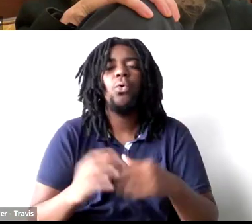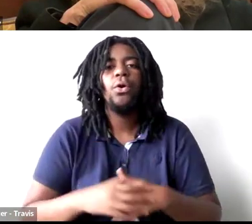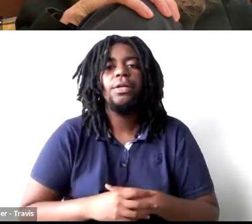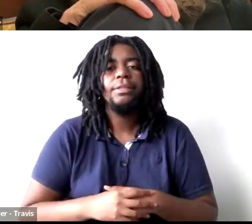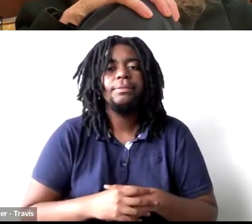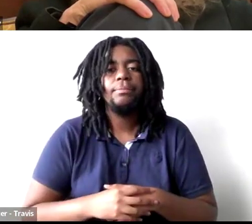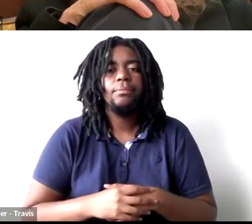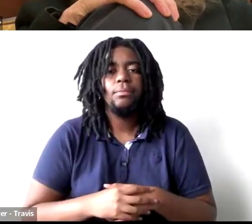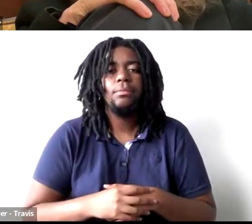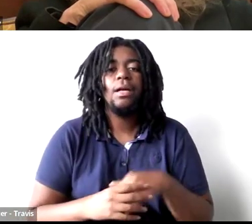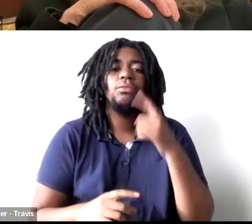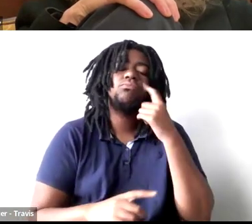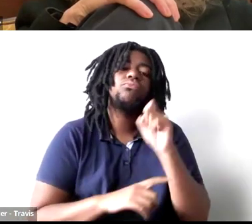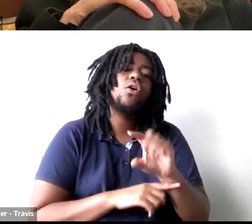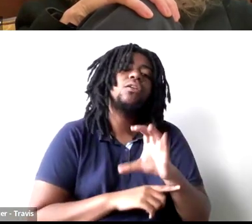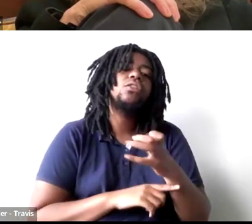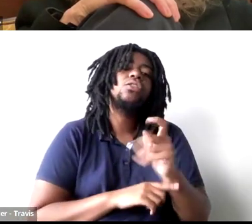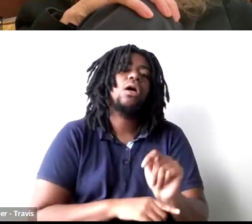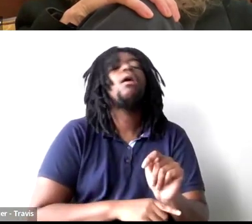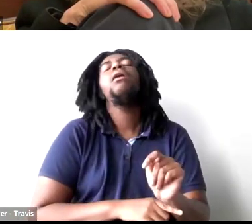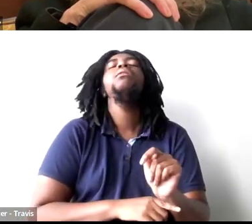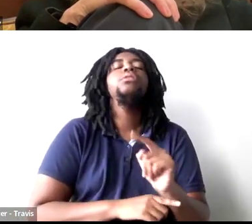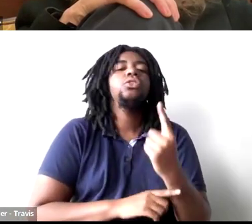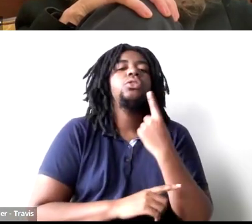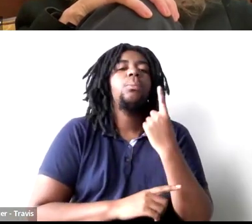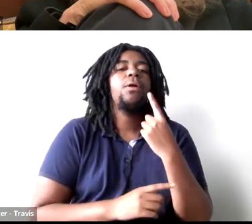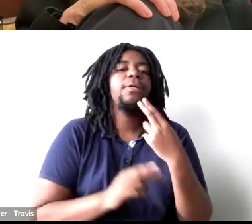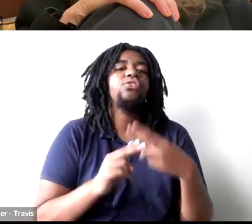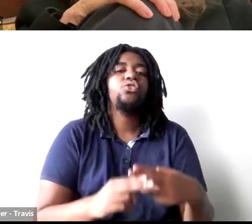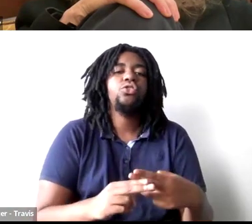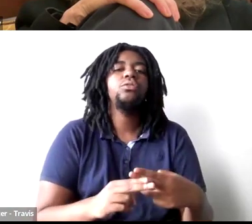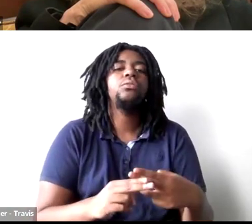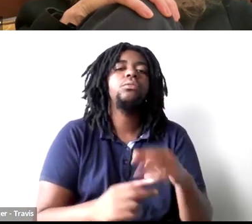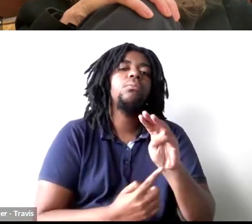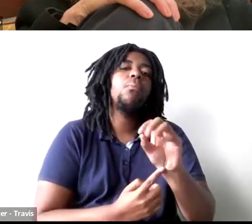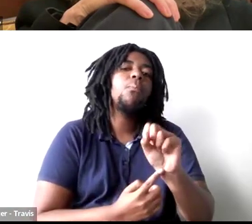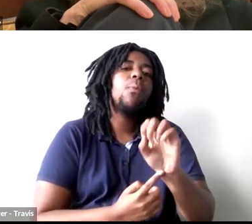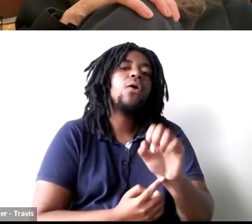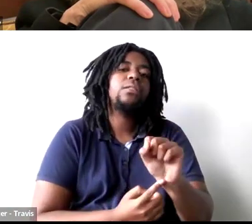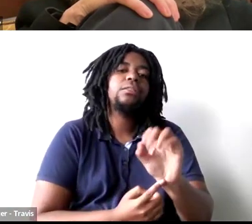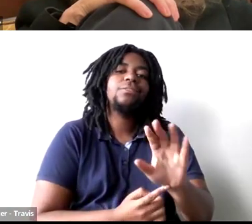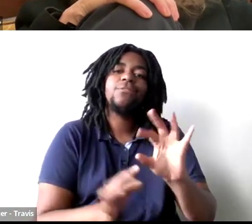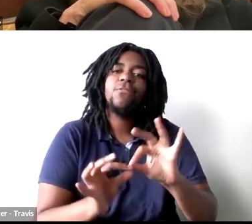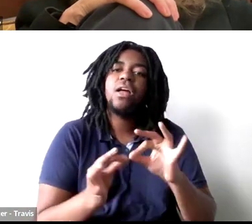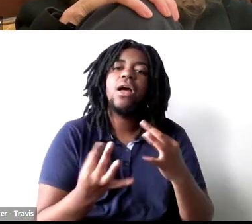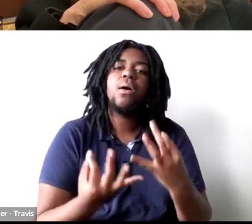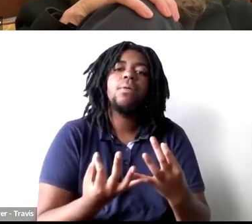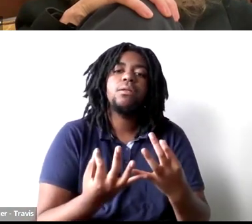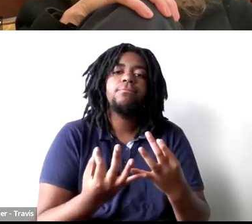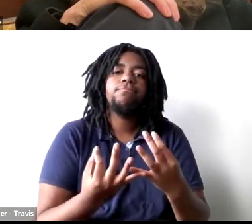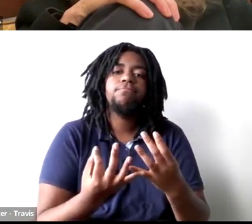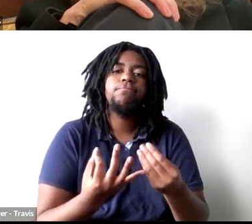asked or mentioned that they had seen somewhere that Moses's family had been traded